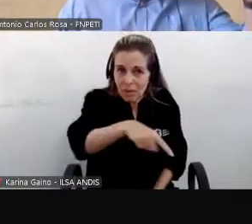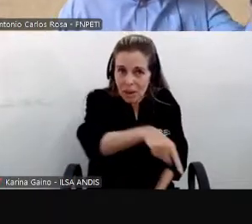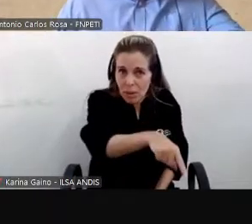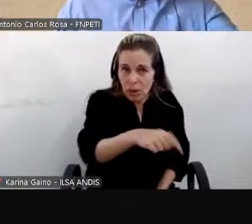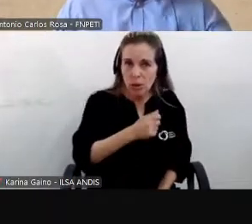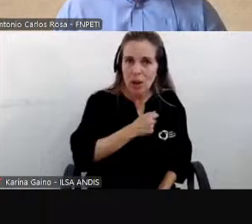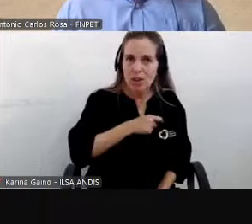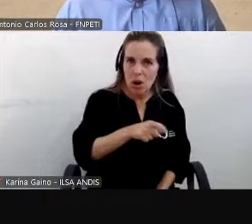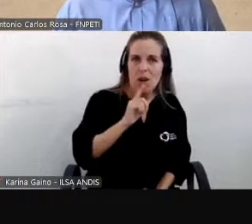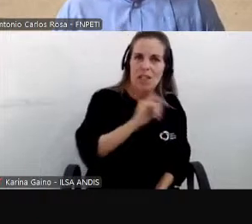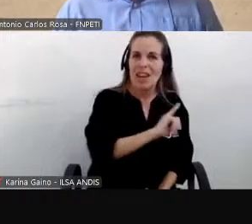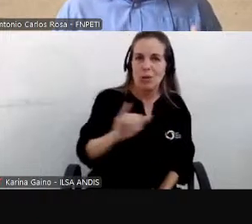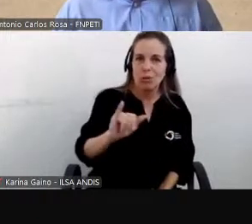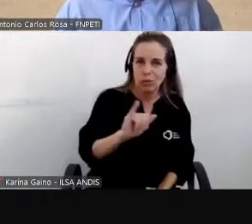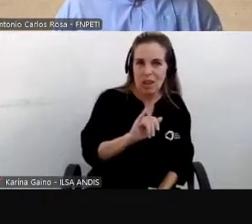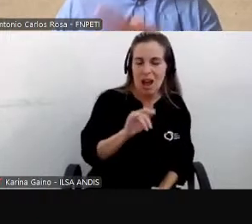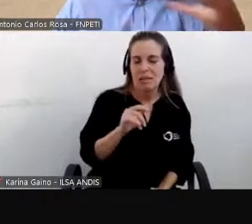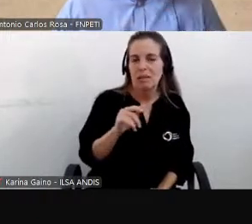land